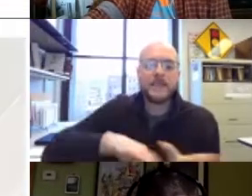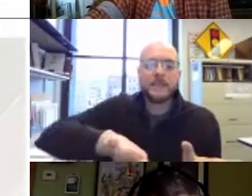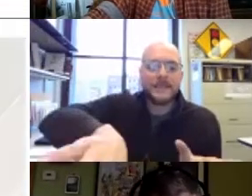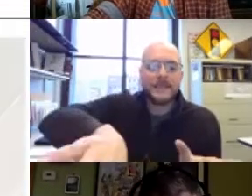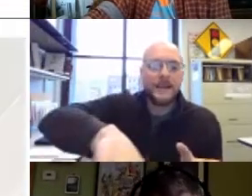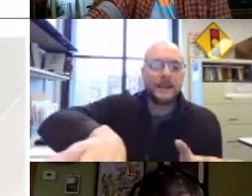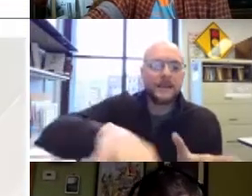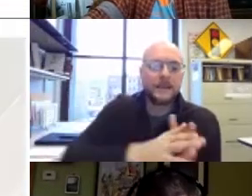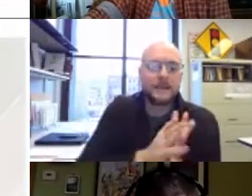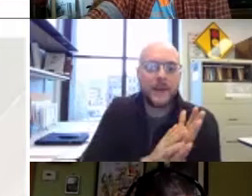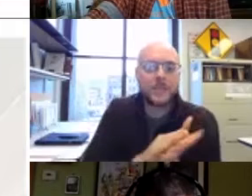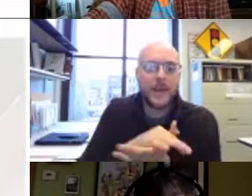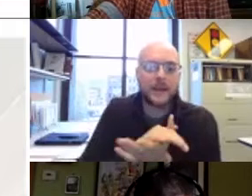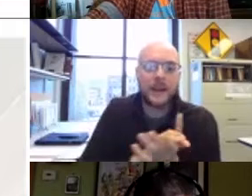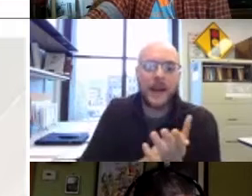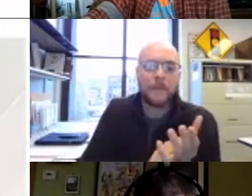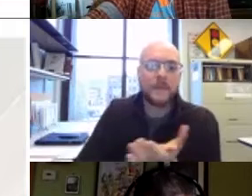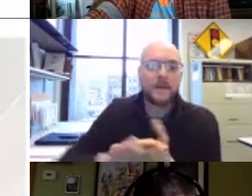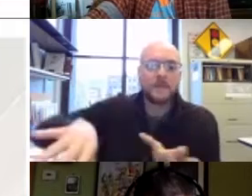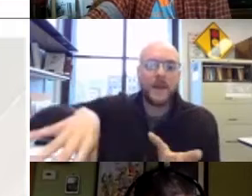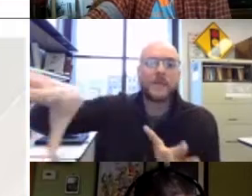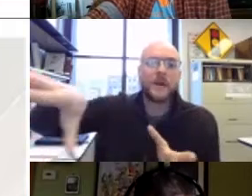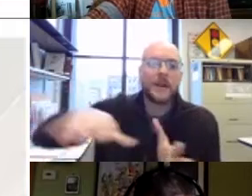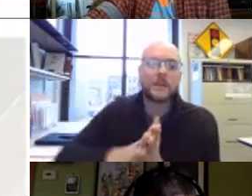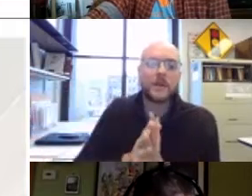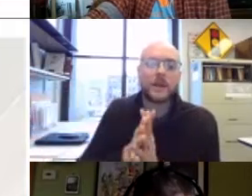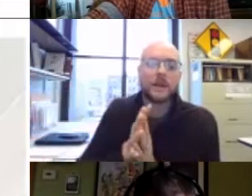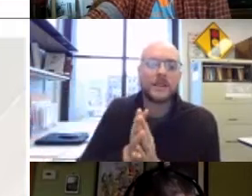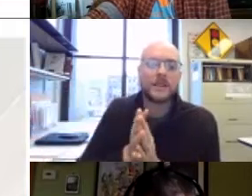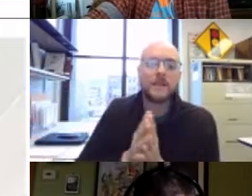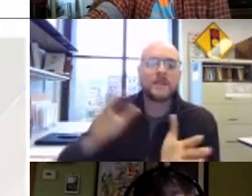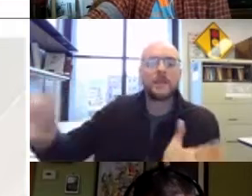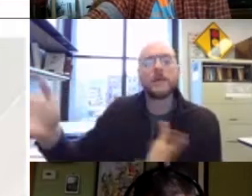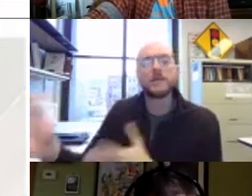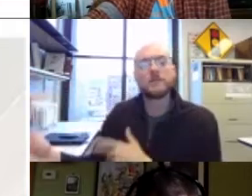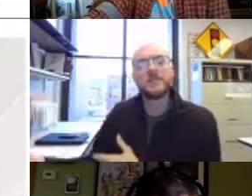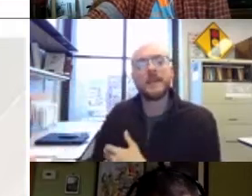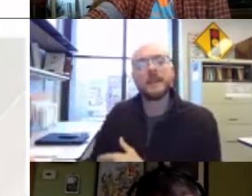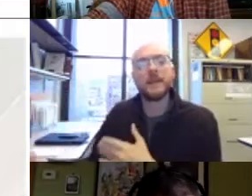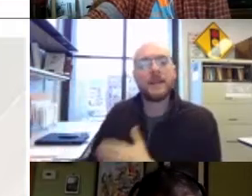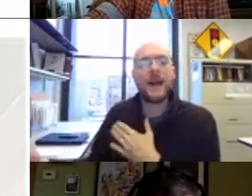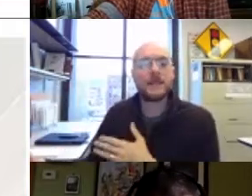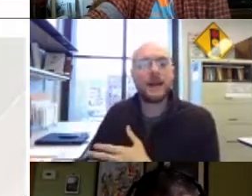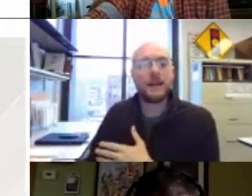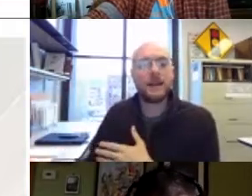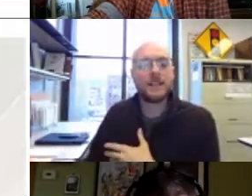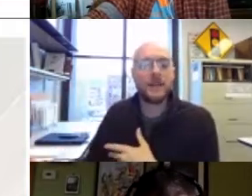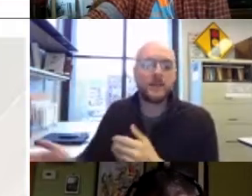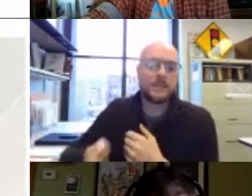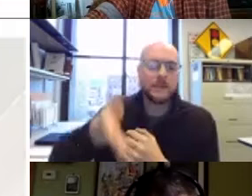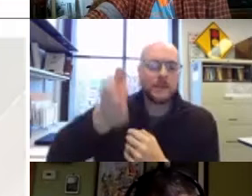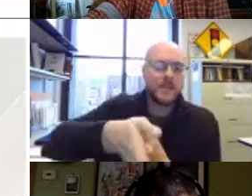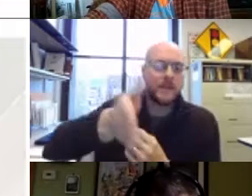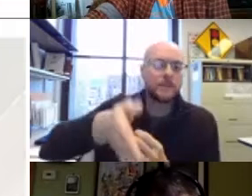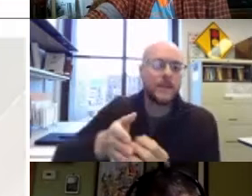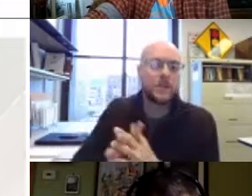So you can see on the right side of the page there, the pavement markings are the same ones that we were just presenting on the last piece.